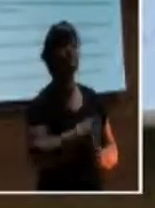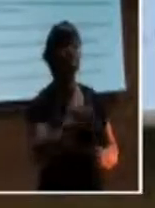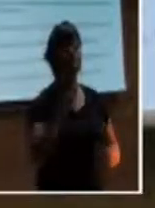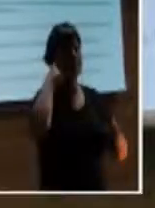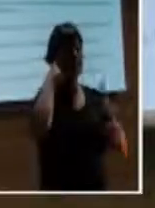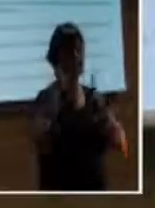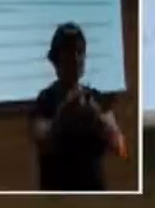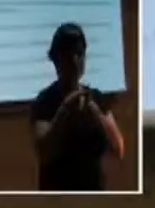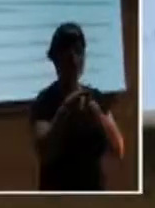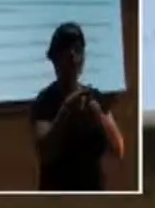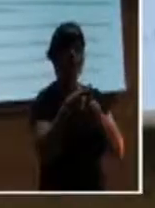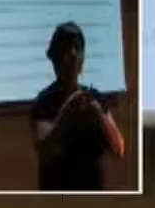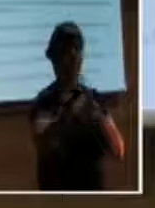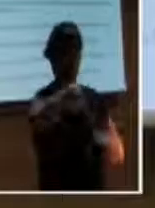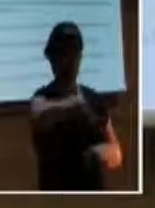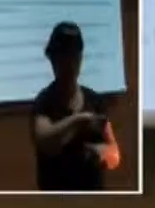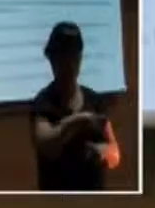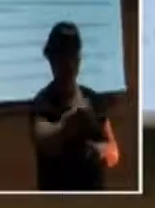is an idea actually